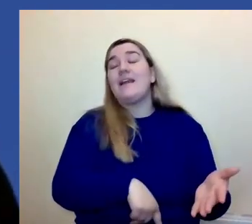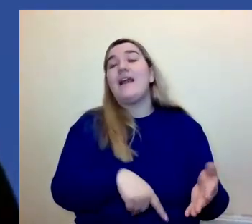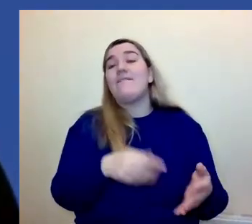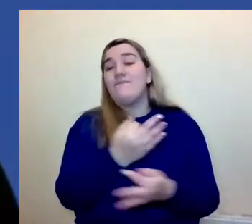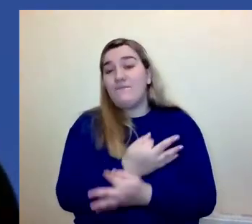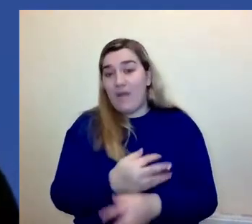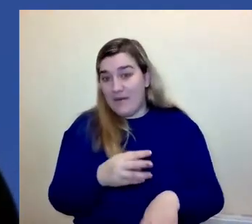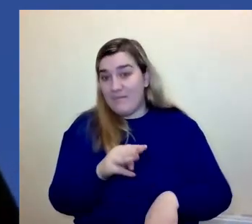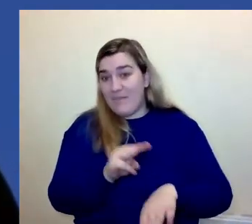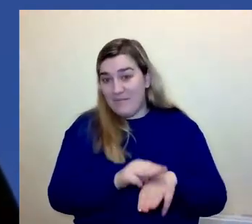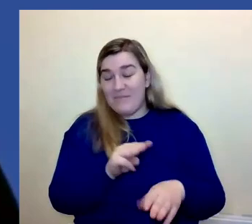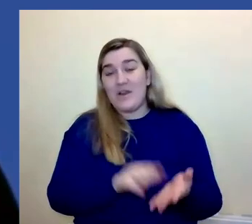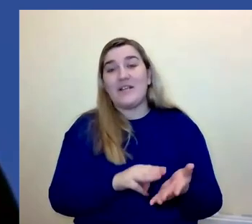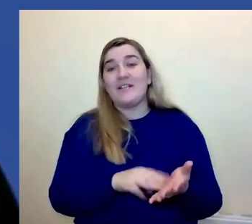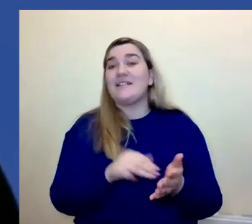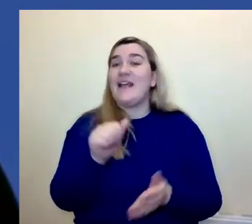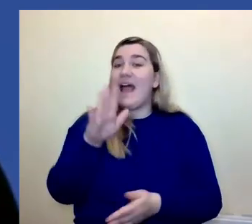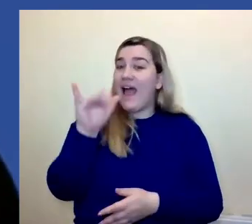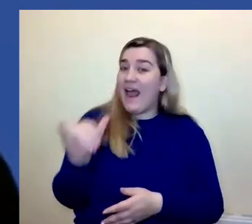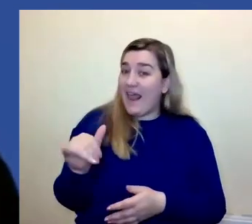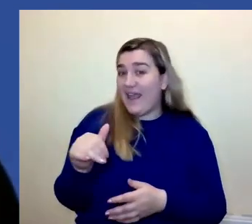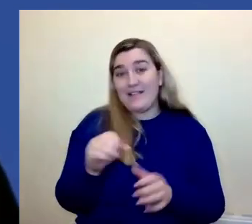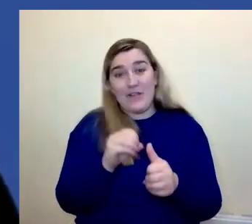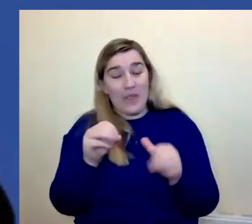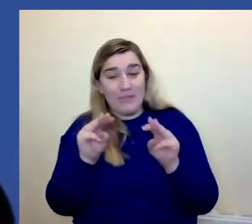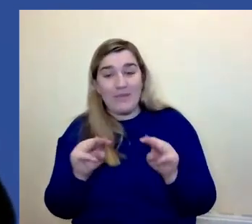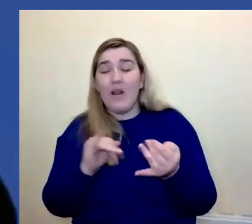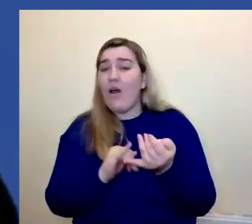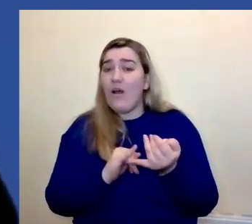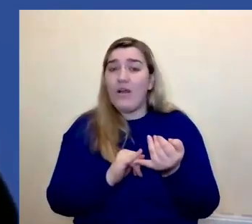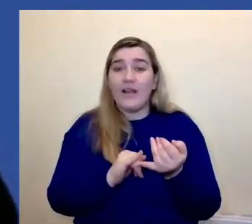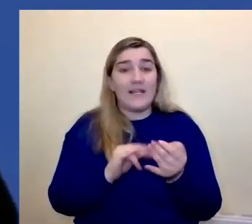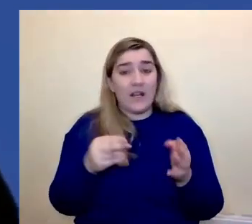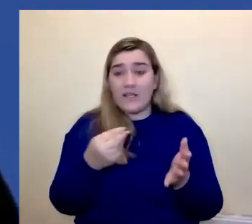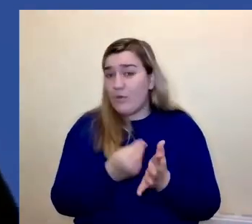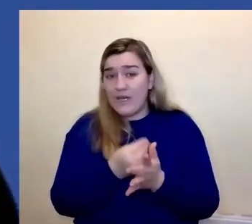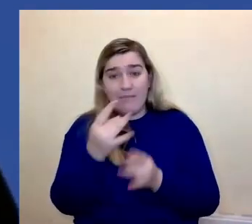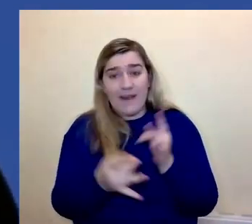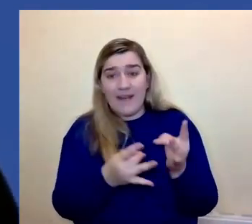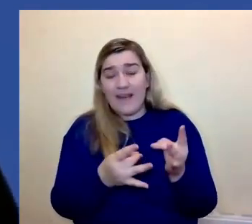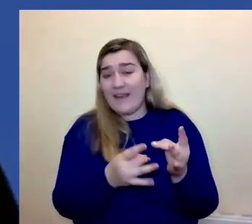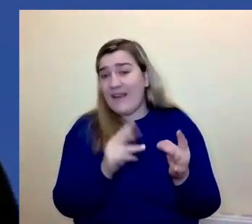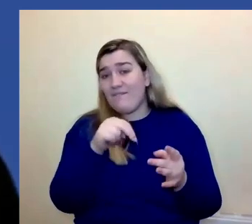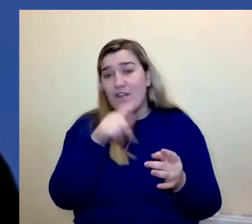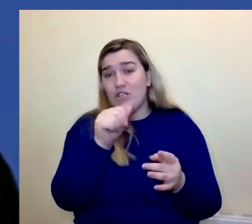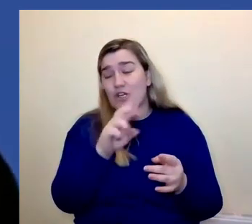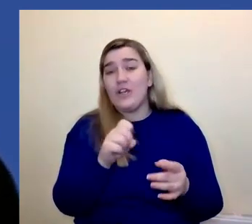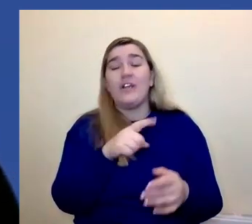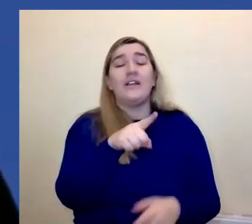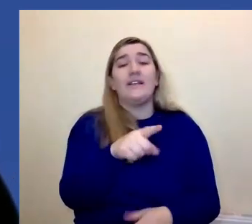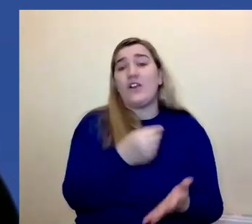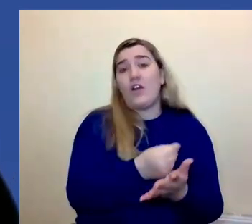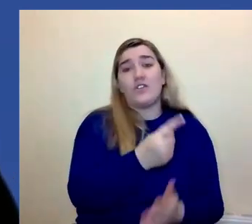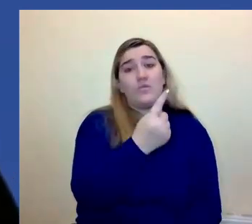and supporters like all of you who have joined us today. This is not a money-making venture for Inclusion Ireland. The costs are between €1